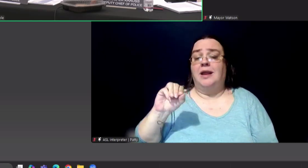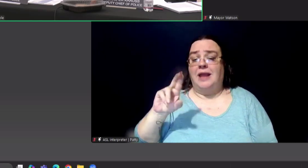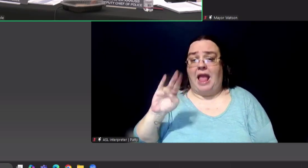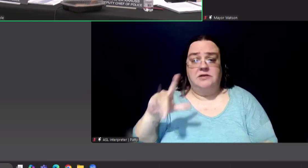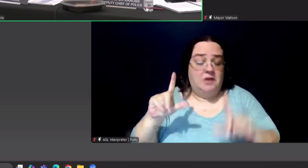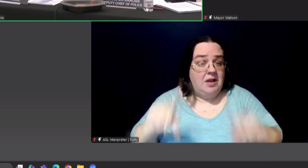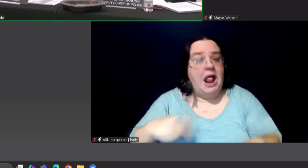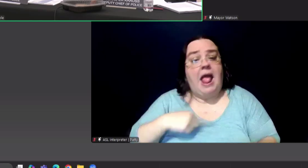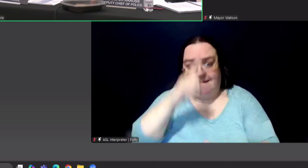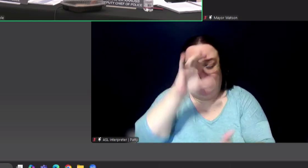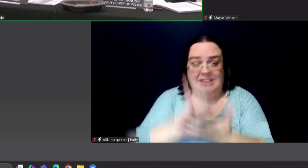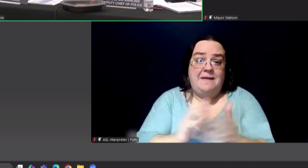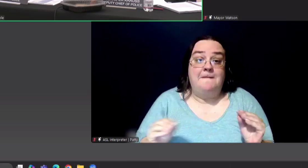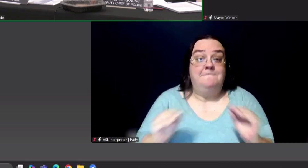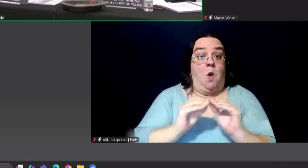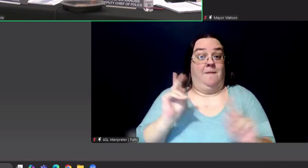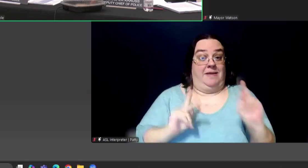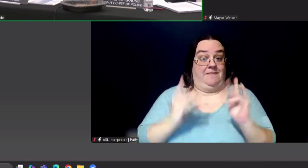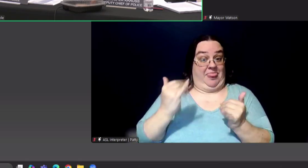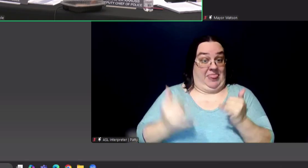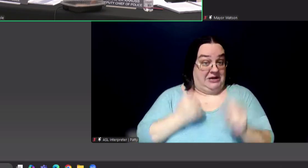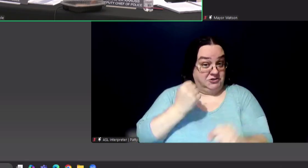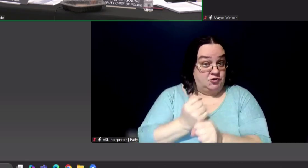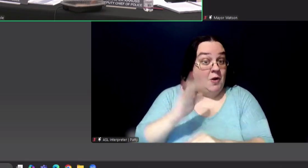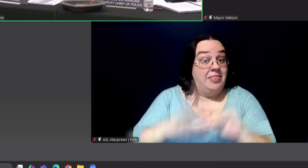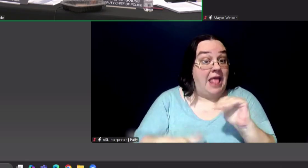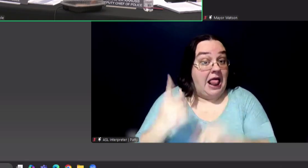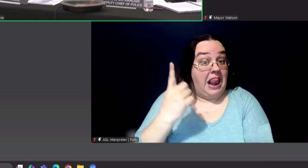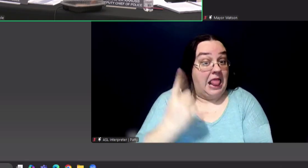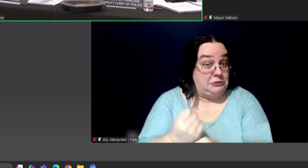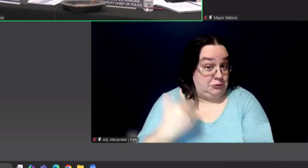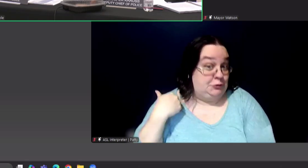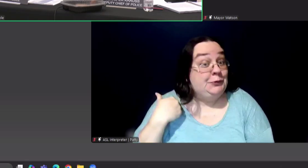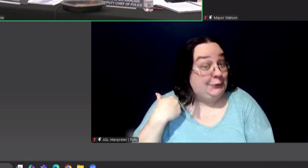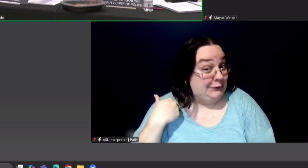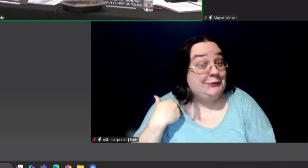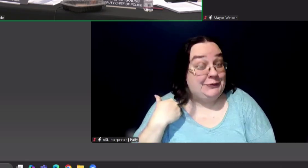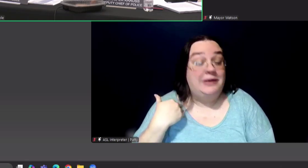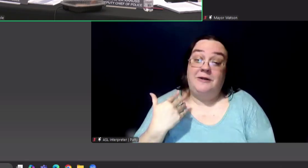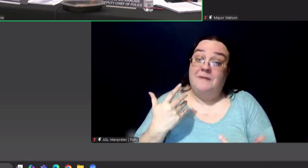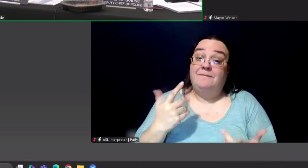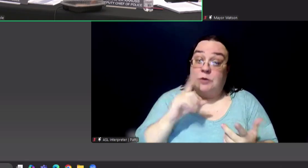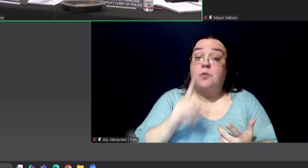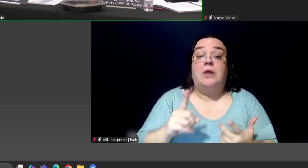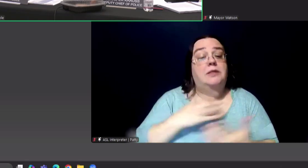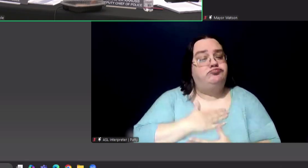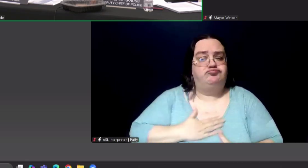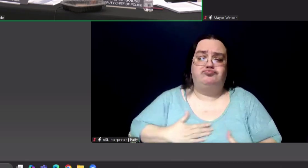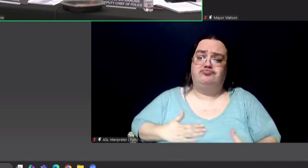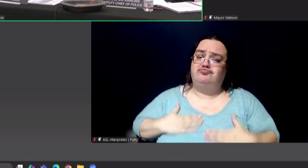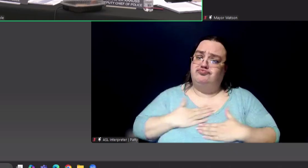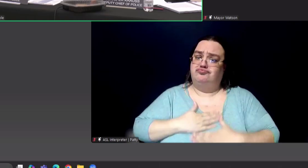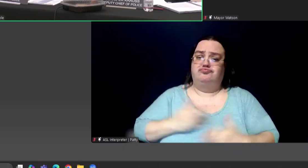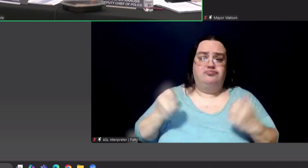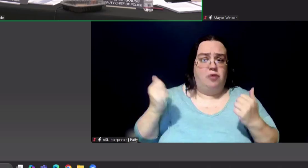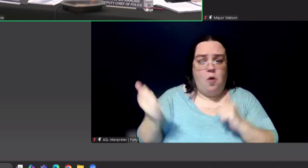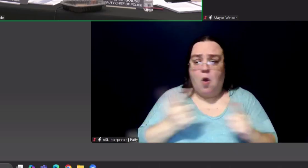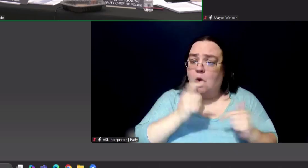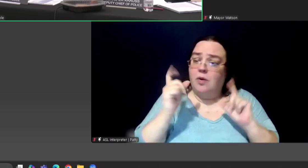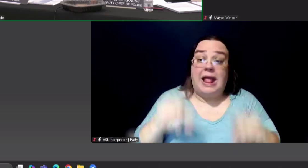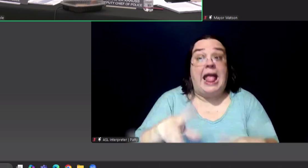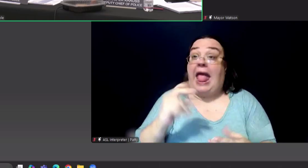was more people this year than there were last year, and it was a great time for everybody who came. Even the weather held